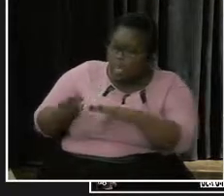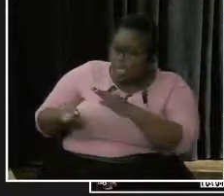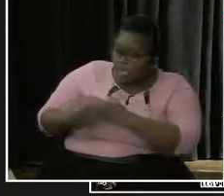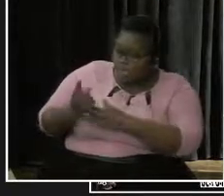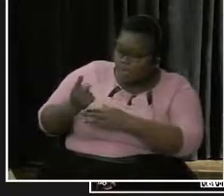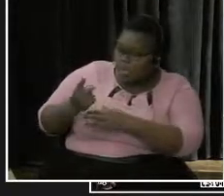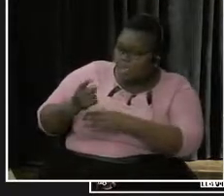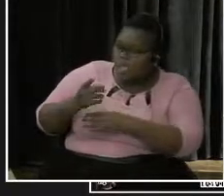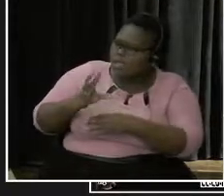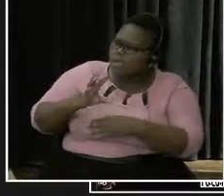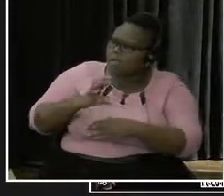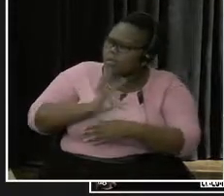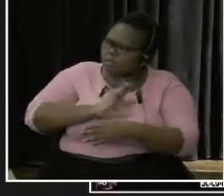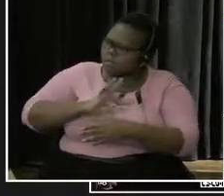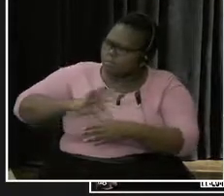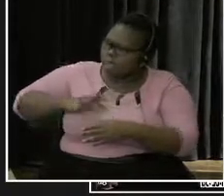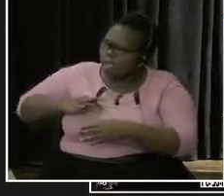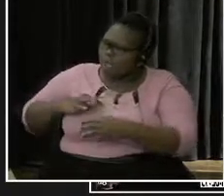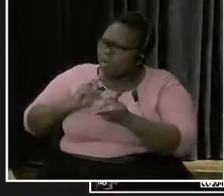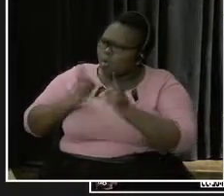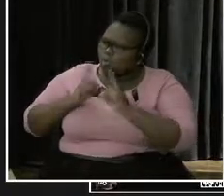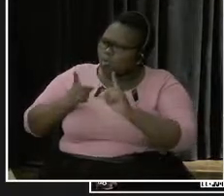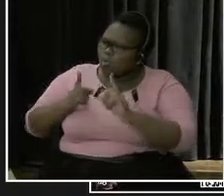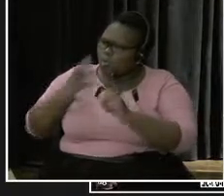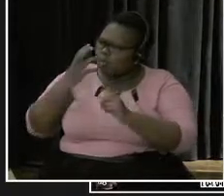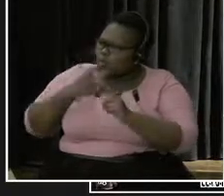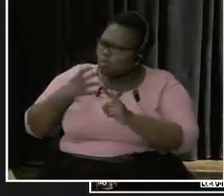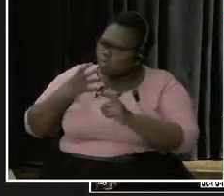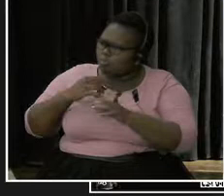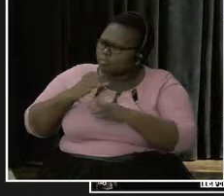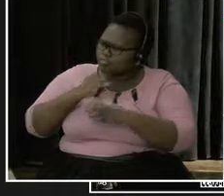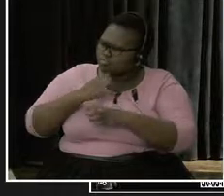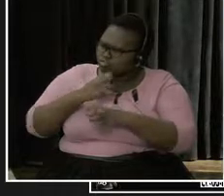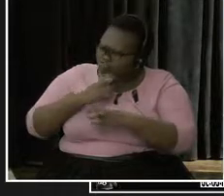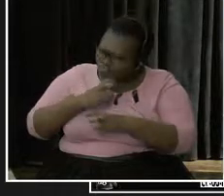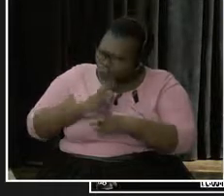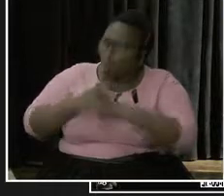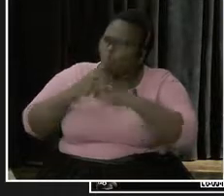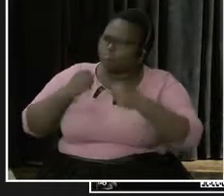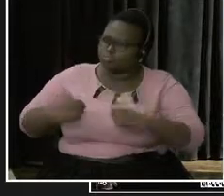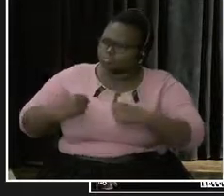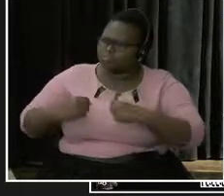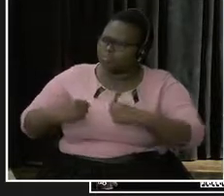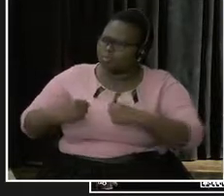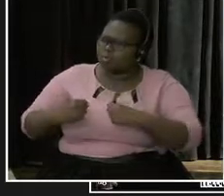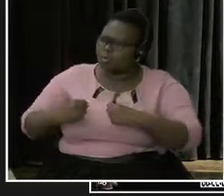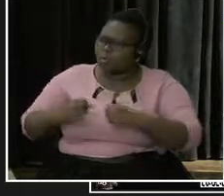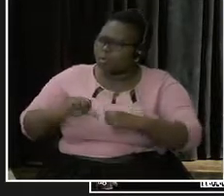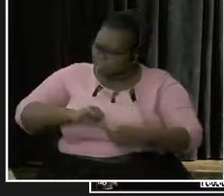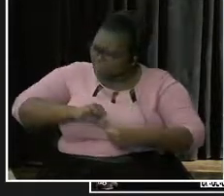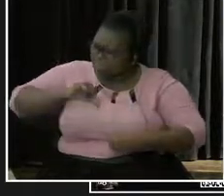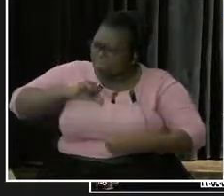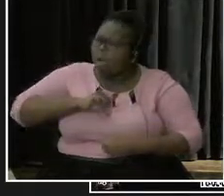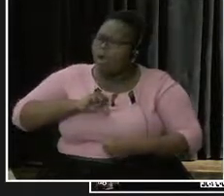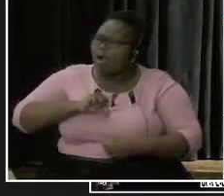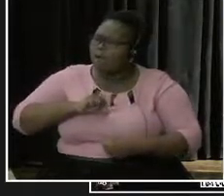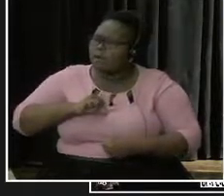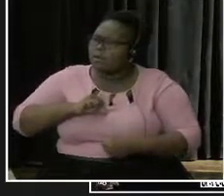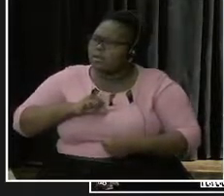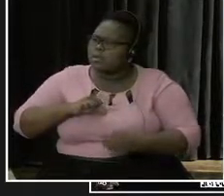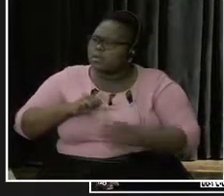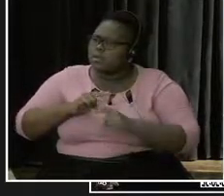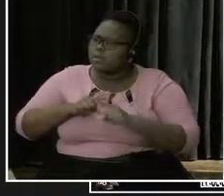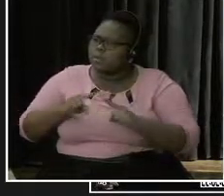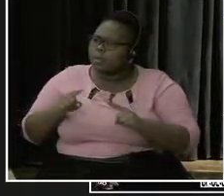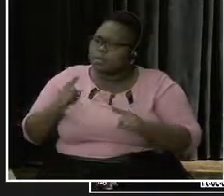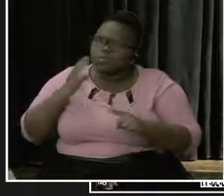and strongly of the interventions. And proudly, I might add, that he said there are various interventions. And one, when we